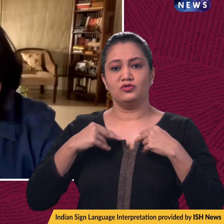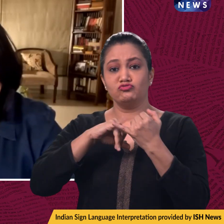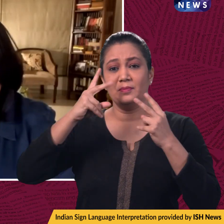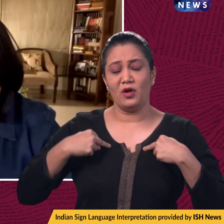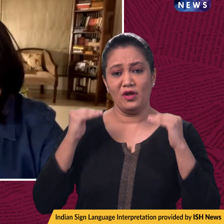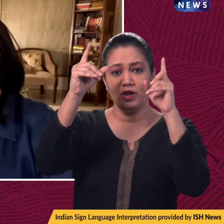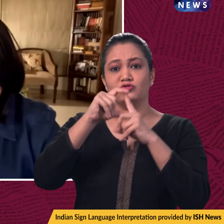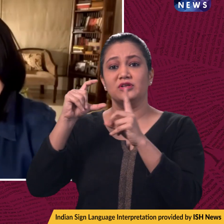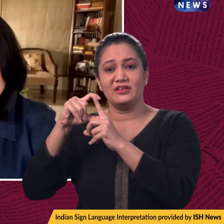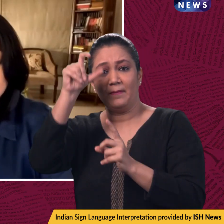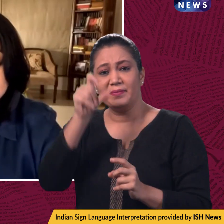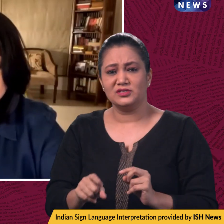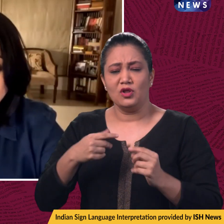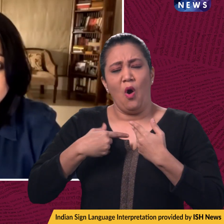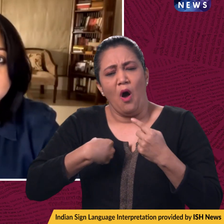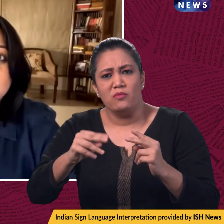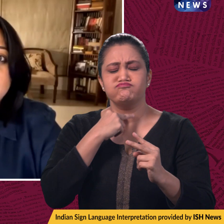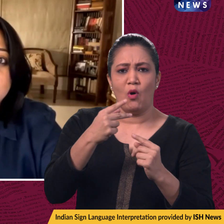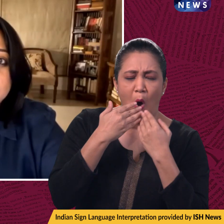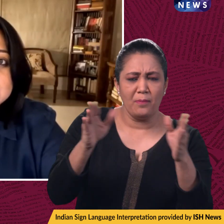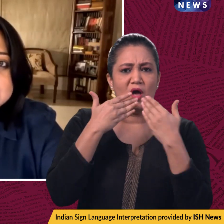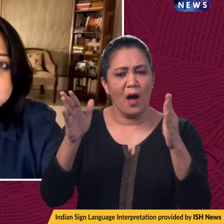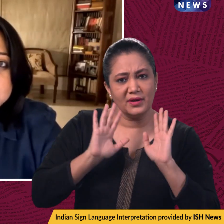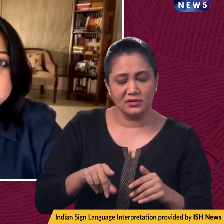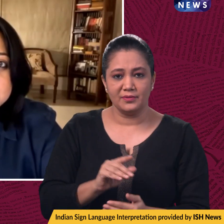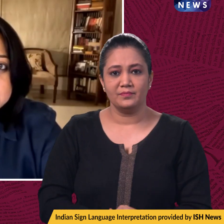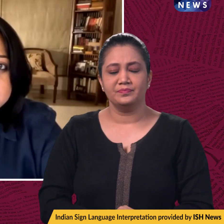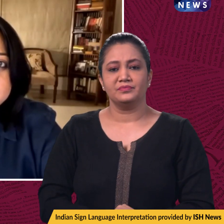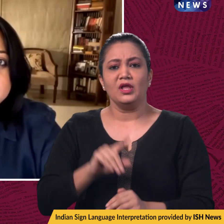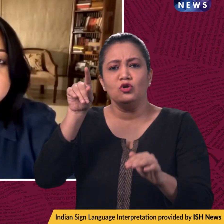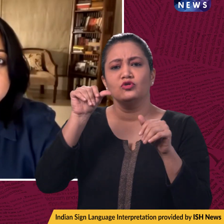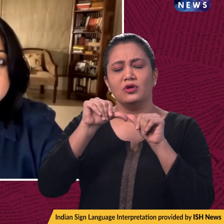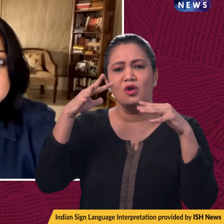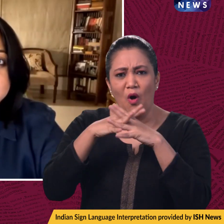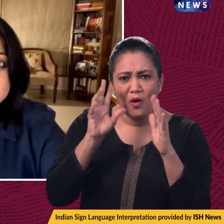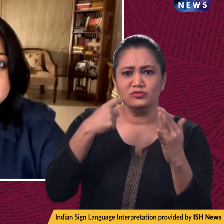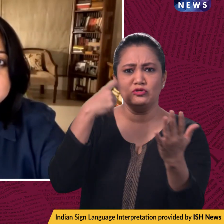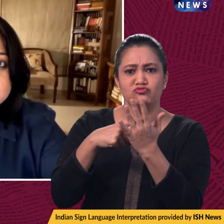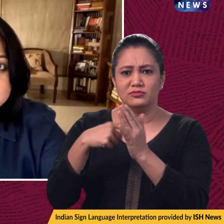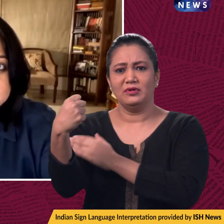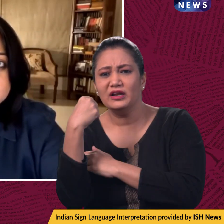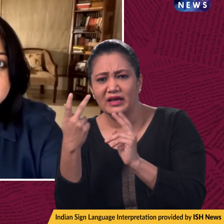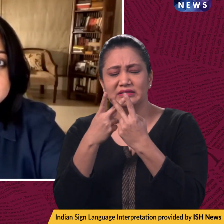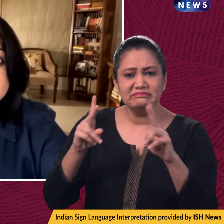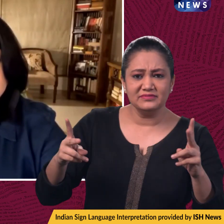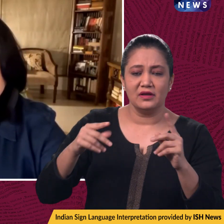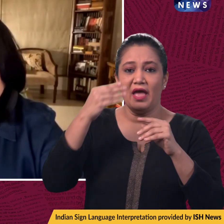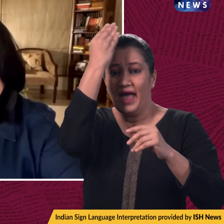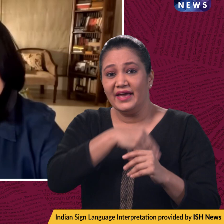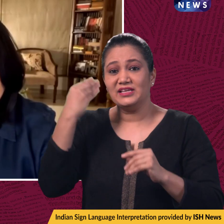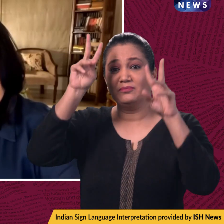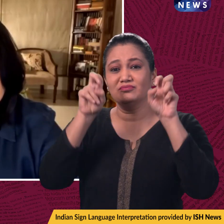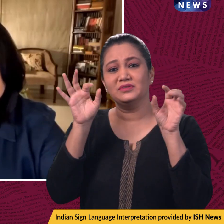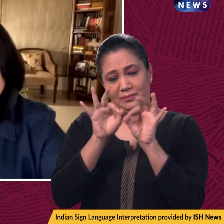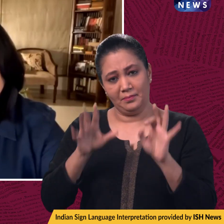of Supreme Court, Dushyant Dave, who's normally very vocal. We're examining the legal and the fundamental rights around the